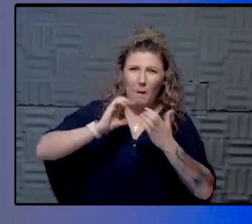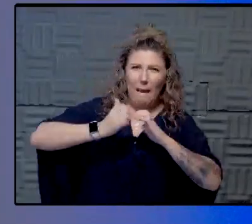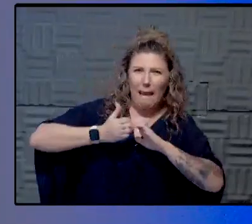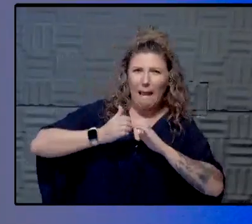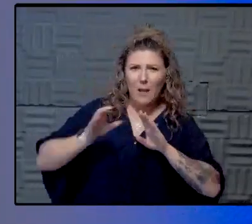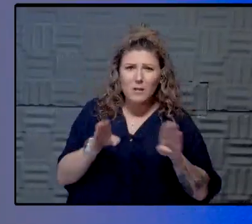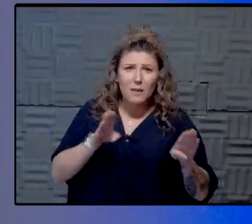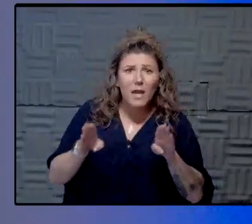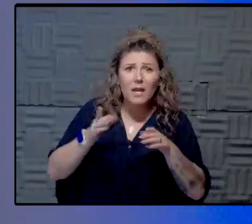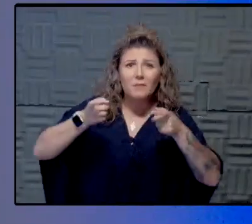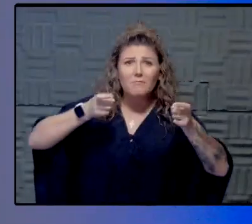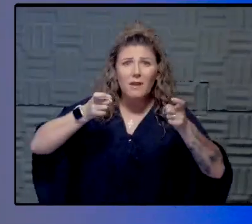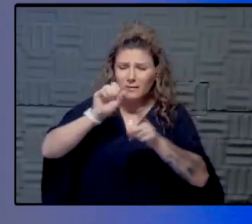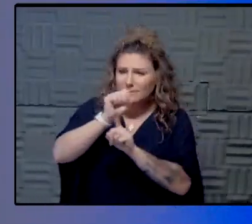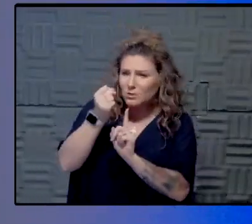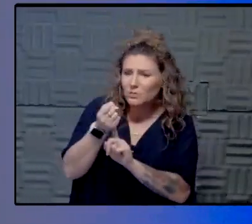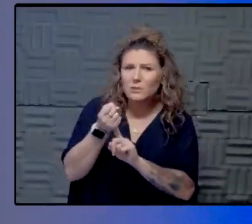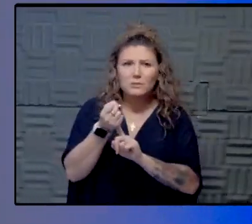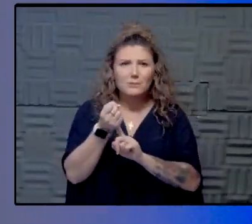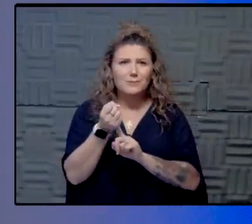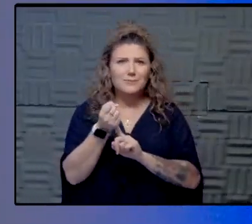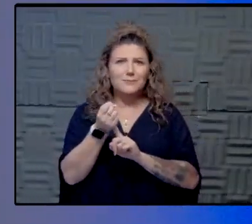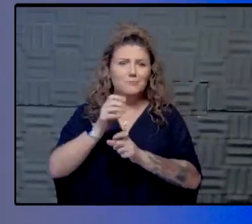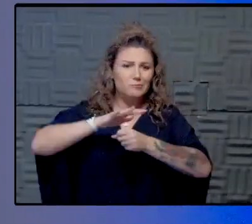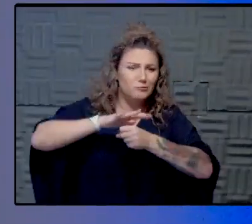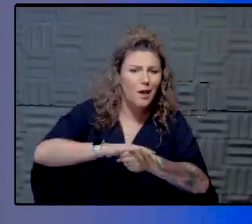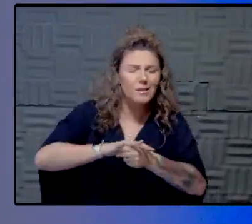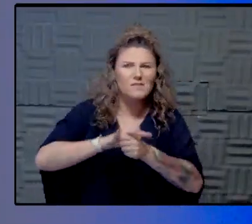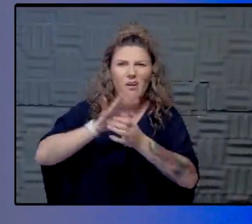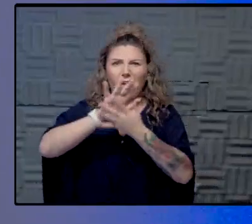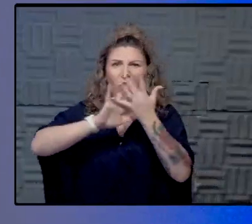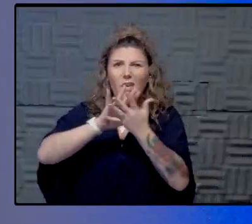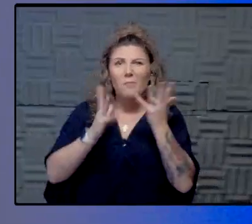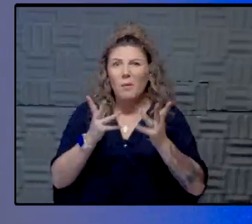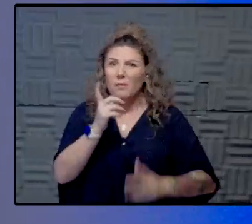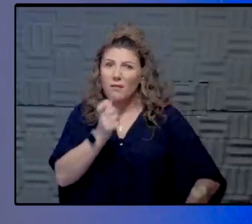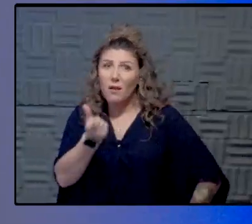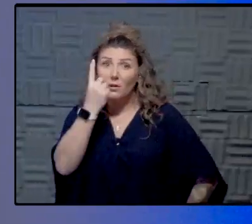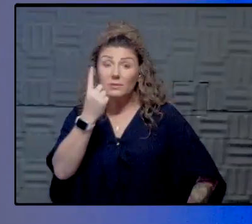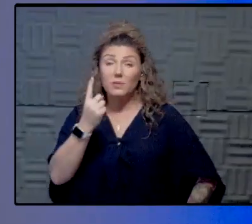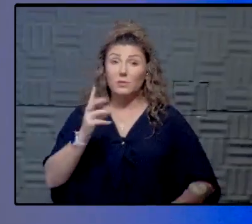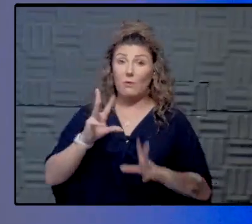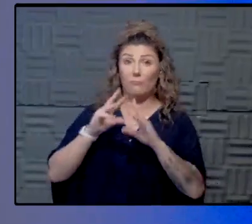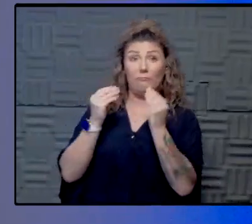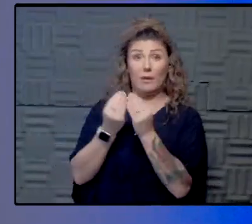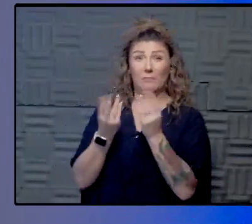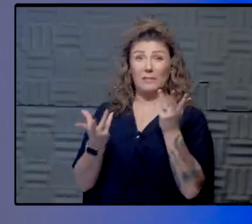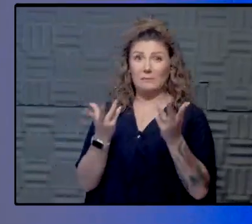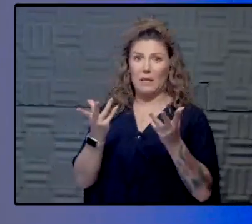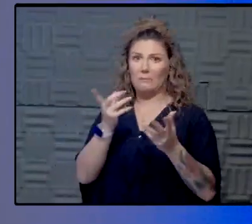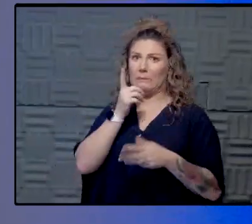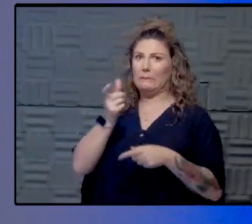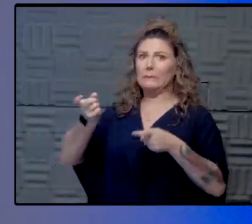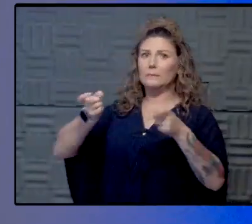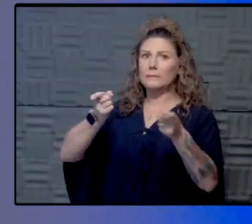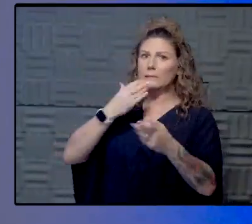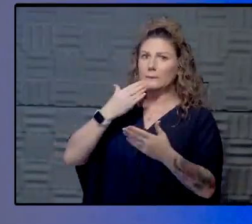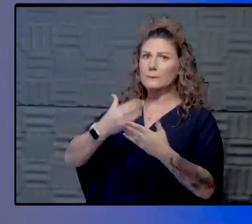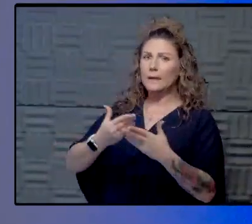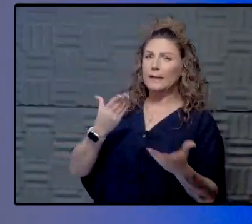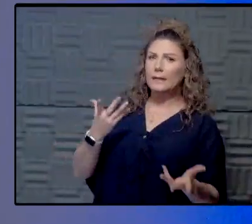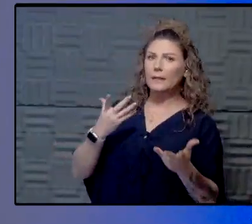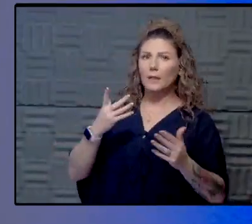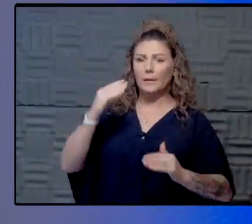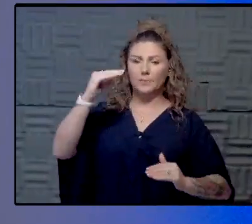manage situations that are stressful and ambiguous. And so for families who are not managing as well, we find a